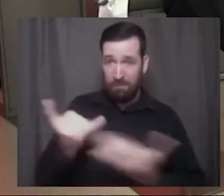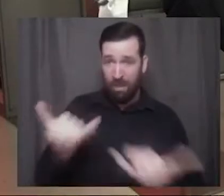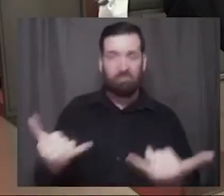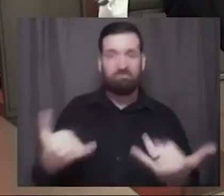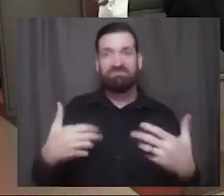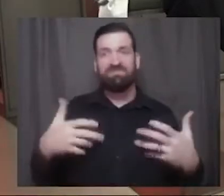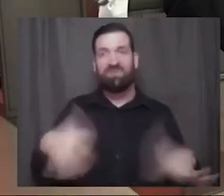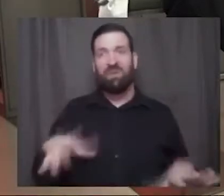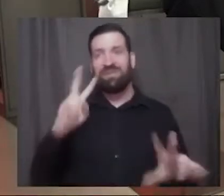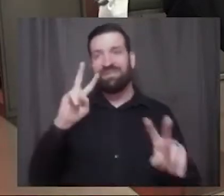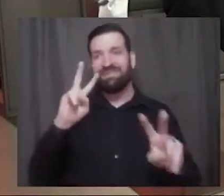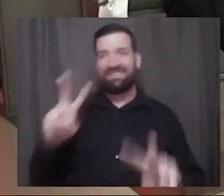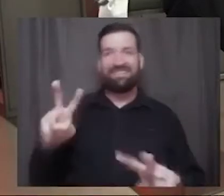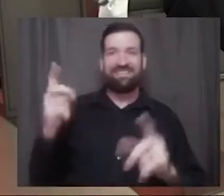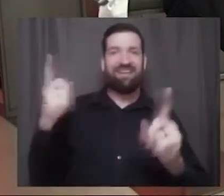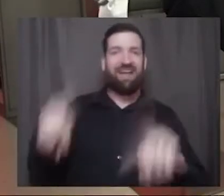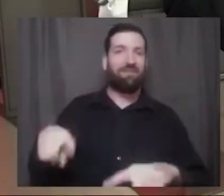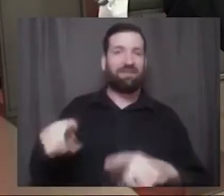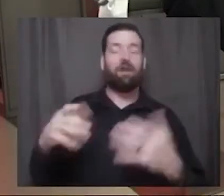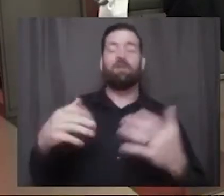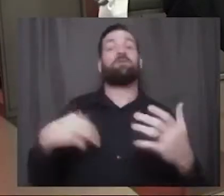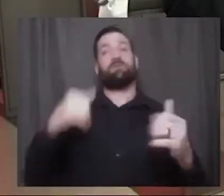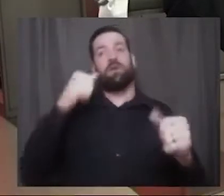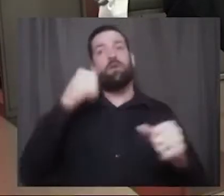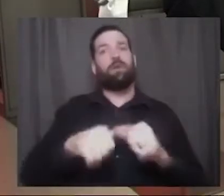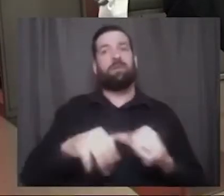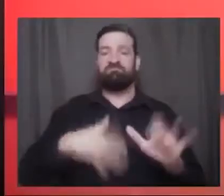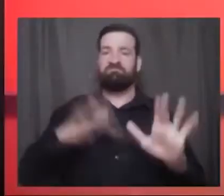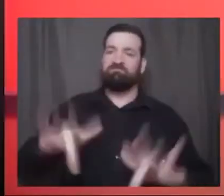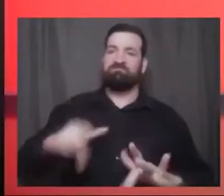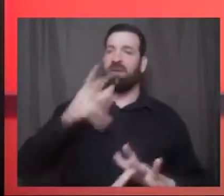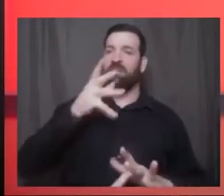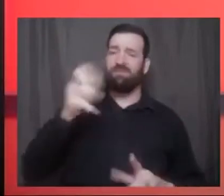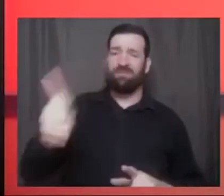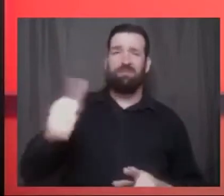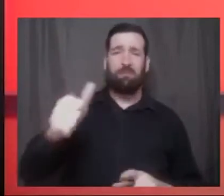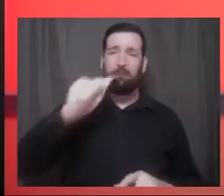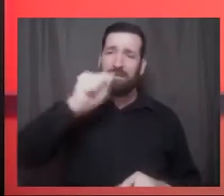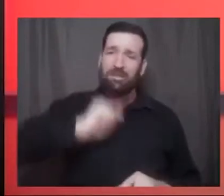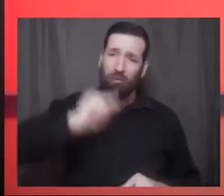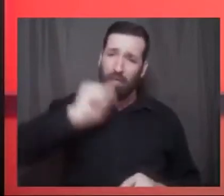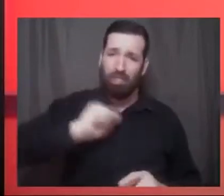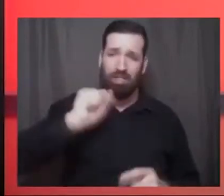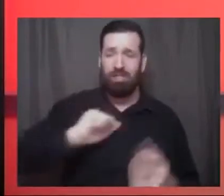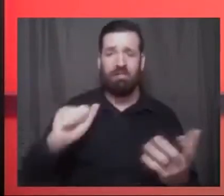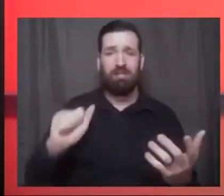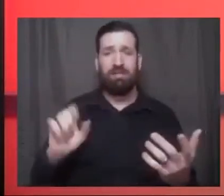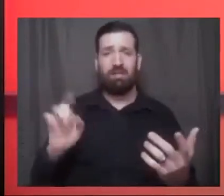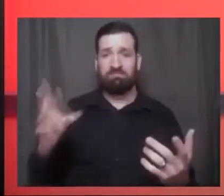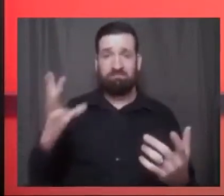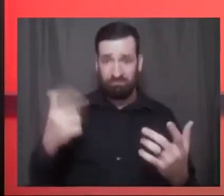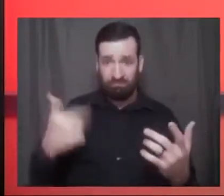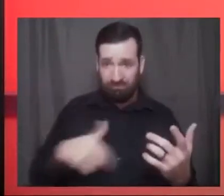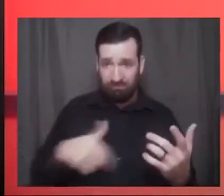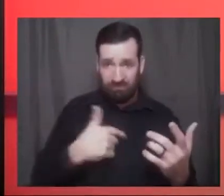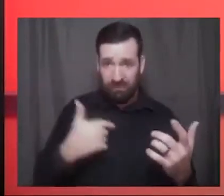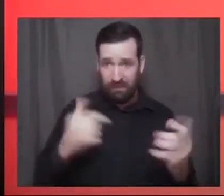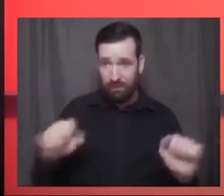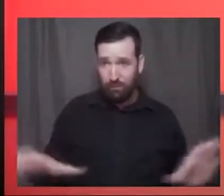the generation. I just remember my poor mom being miserable when she went through it. Is there anything like any of us could do now to